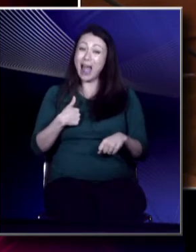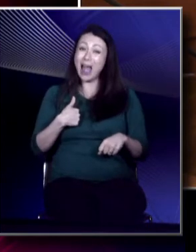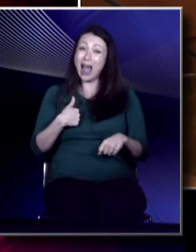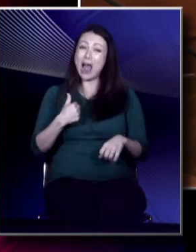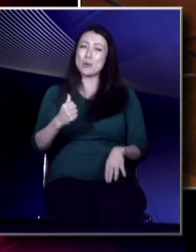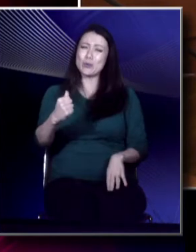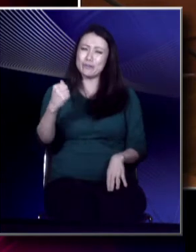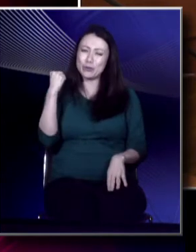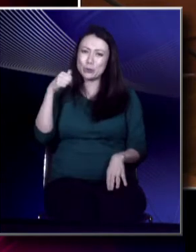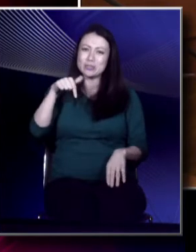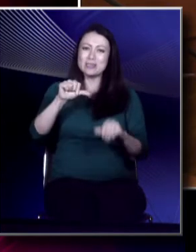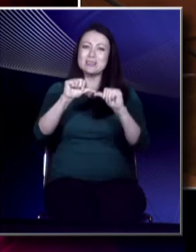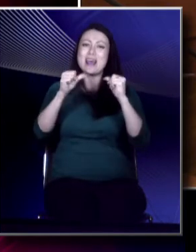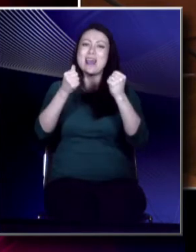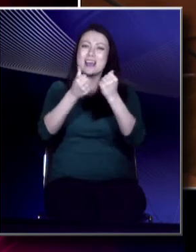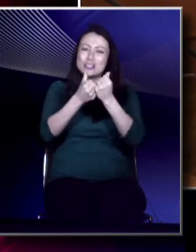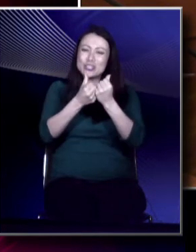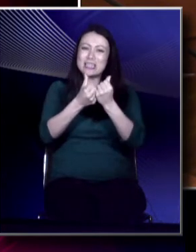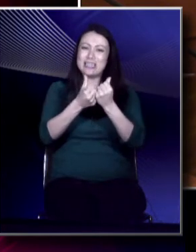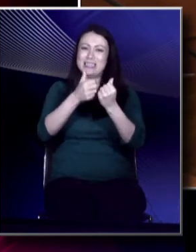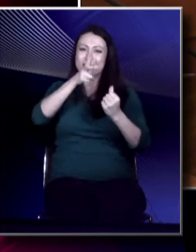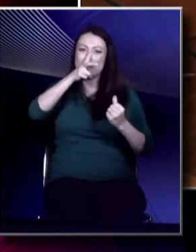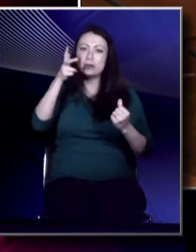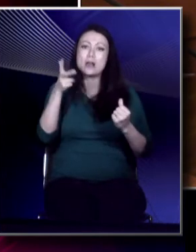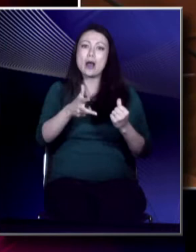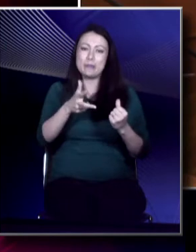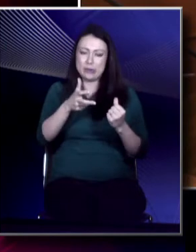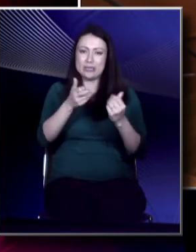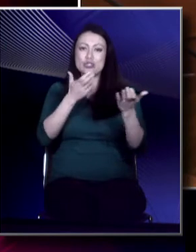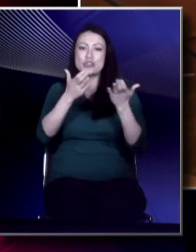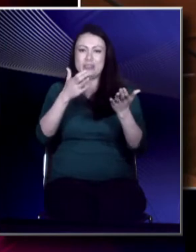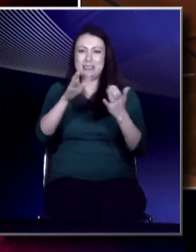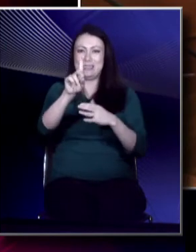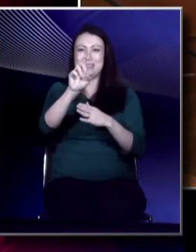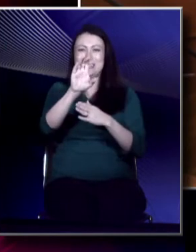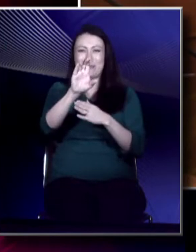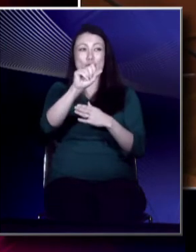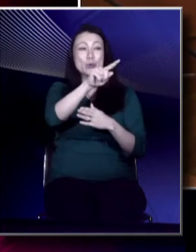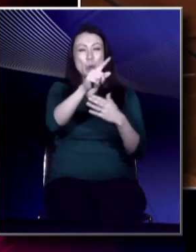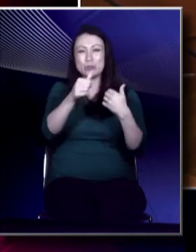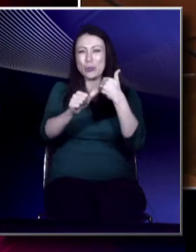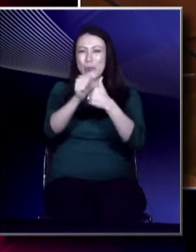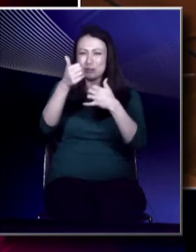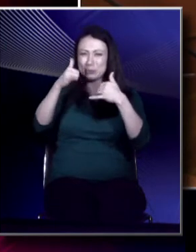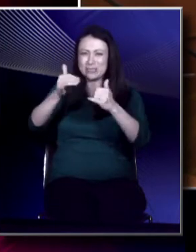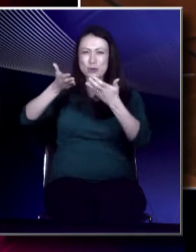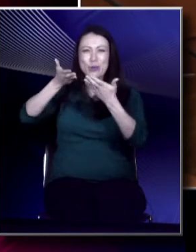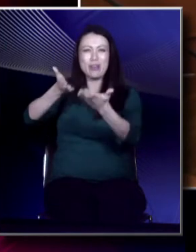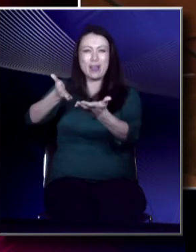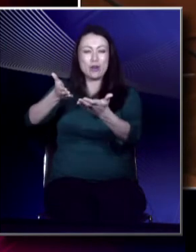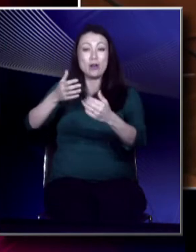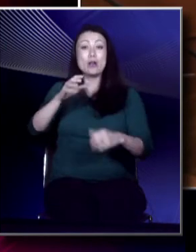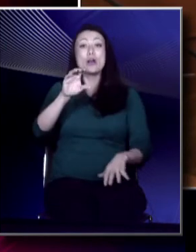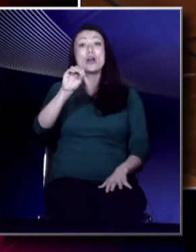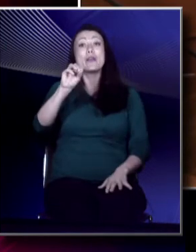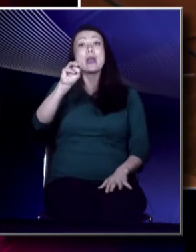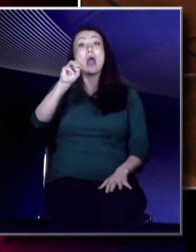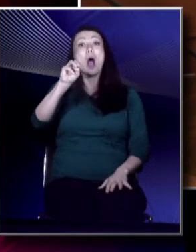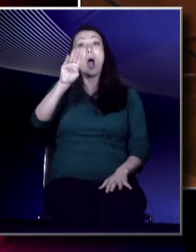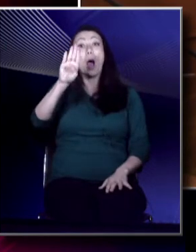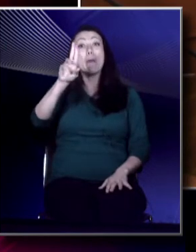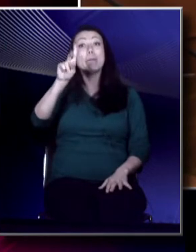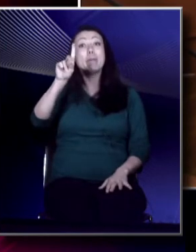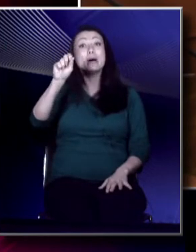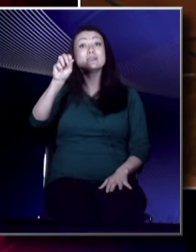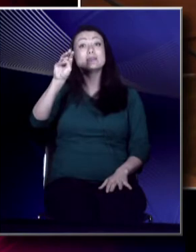incompetent services in December, those threats still amassed in your last meeting. The Ombudsman's process has been a joke